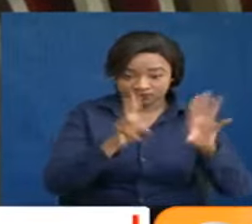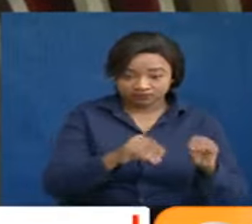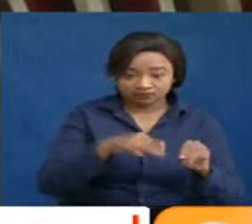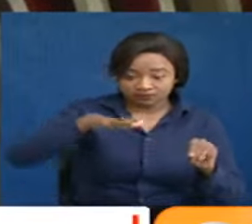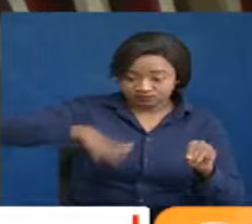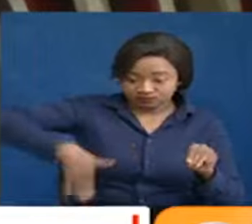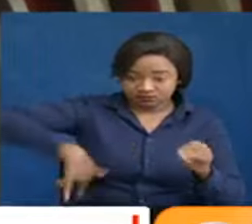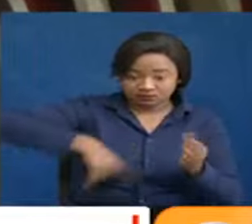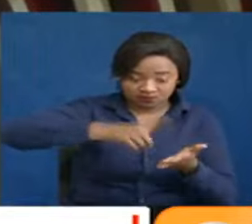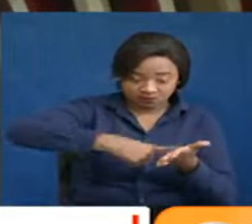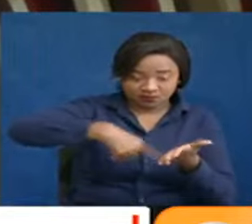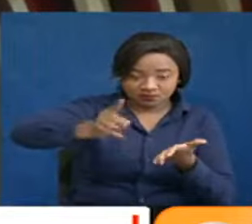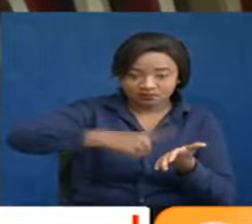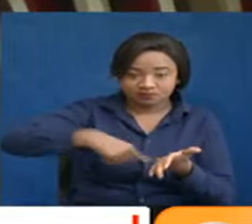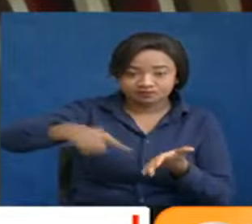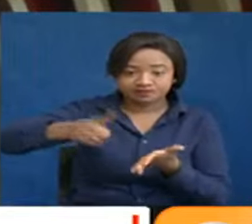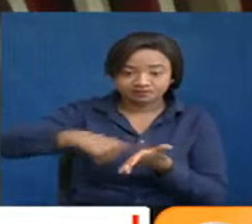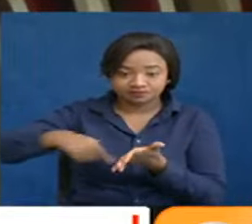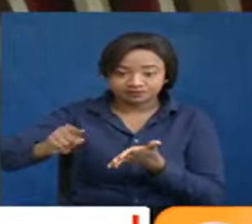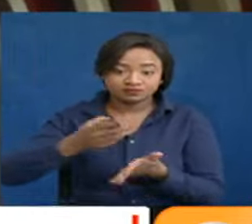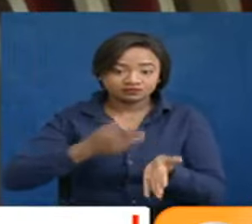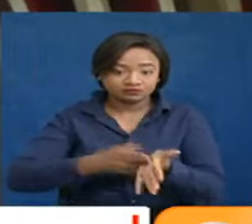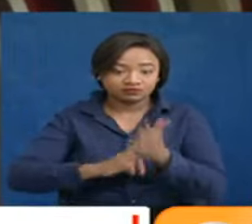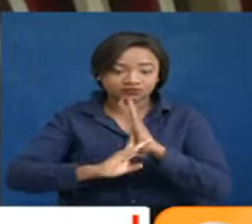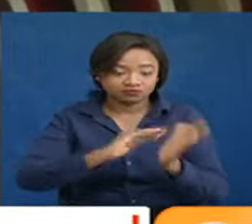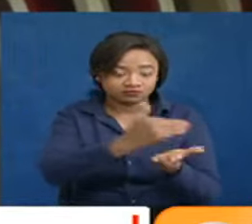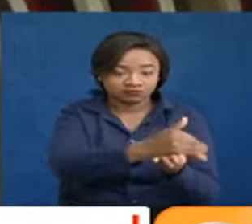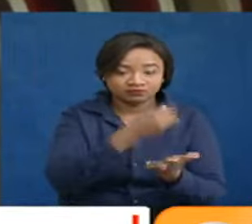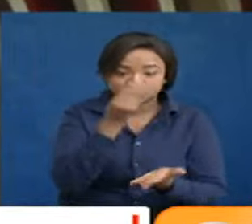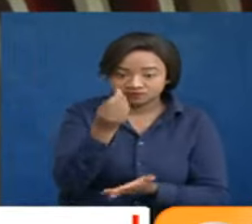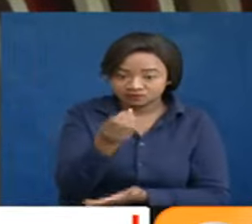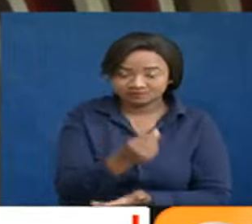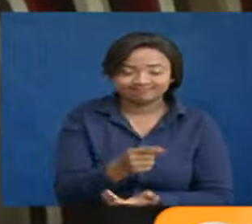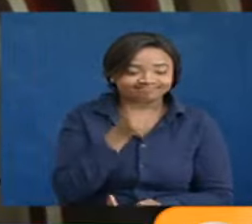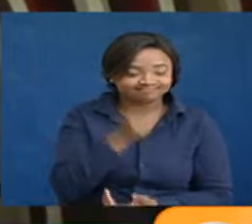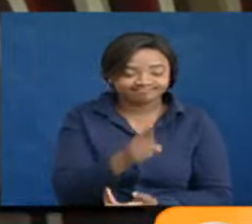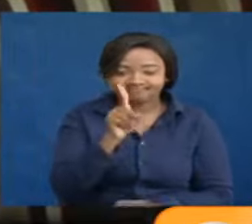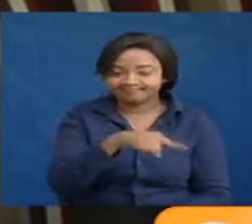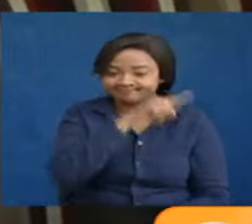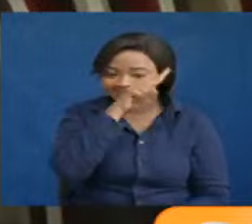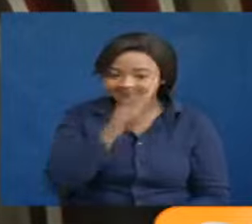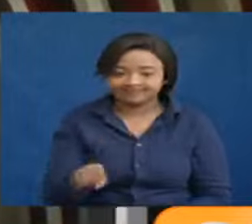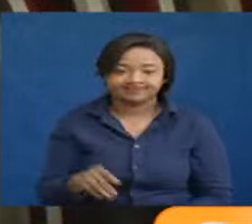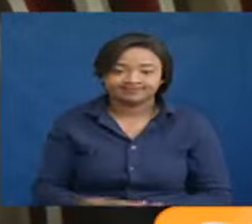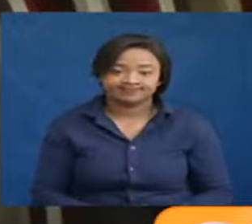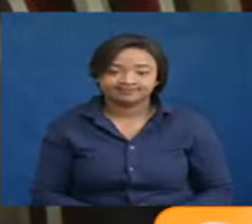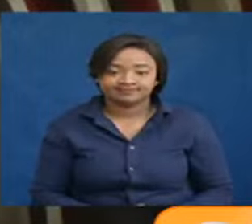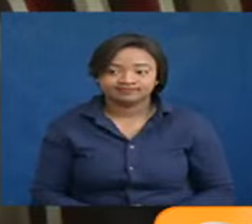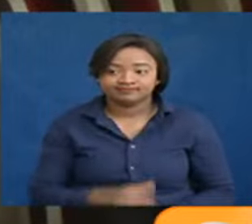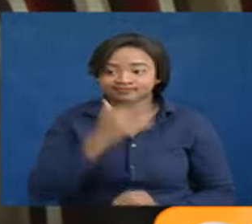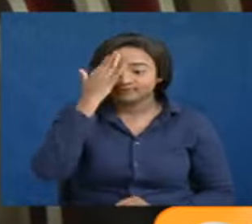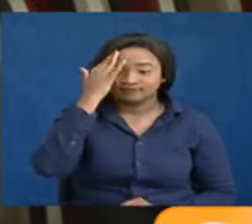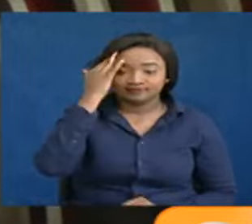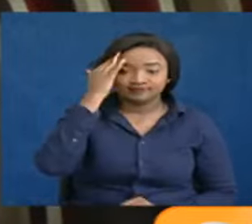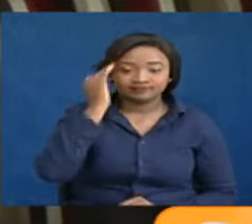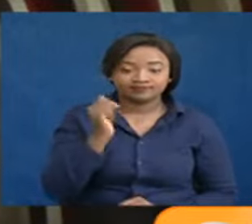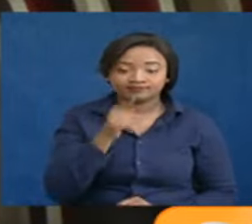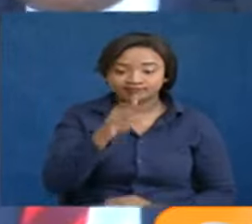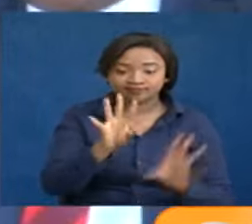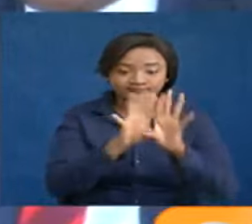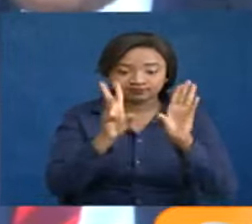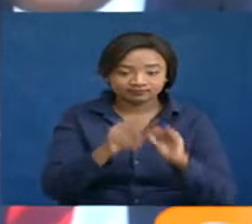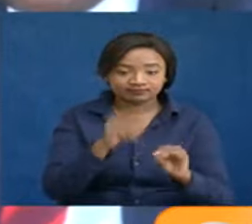for the withdrawal of funds. This is unacceptable to an institution that's supposed to be